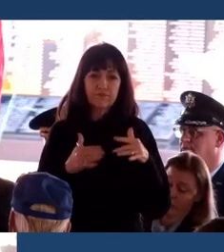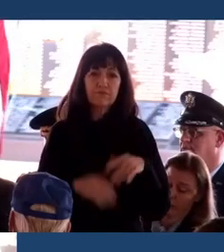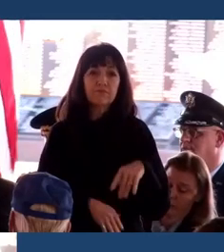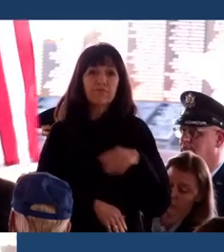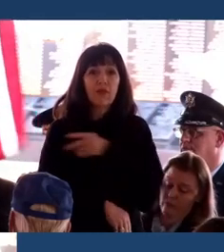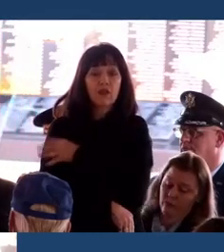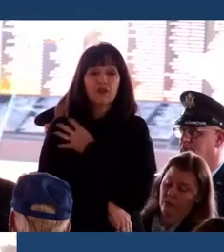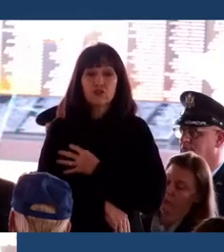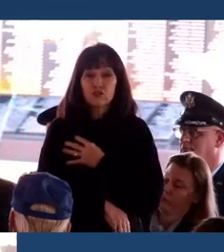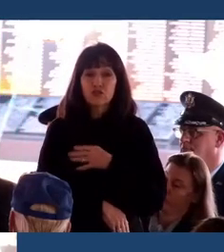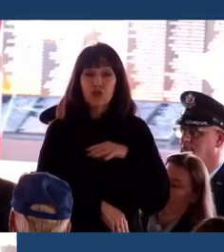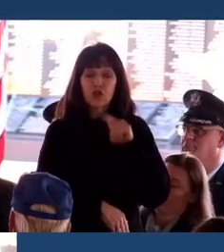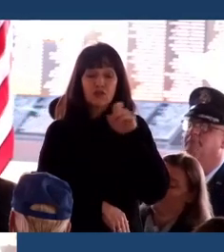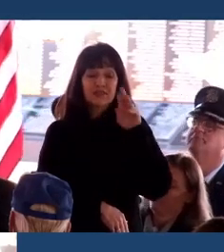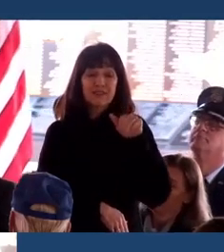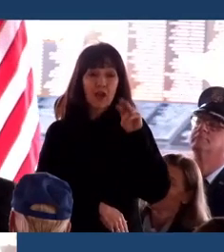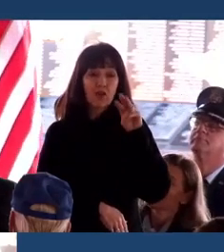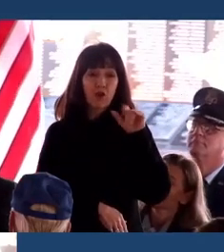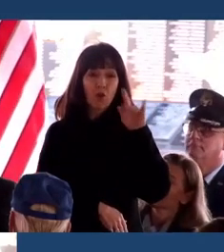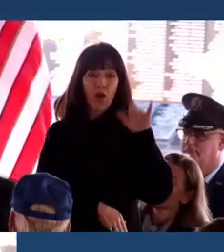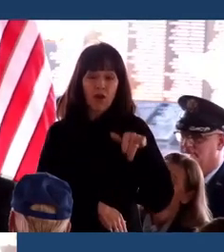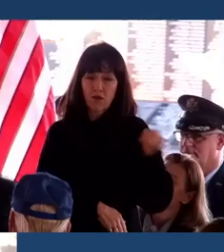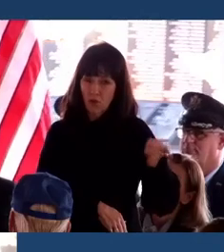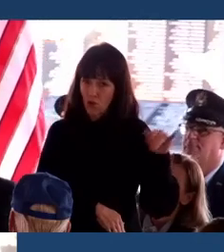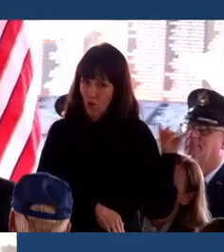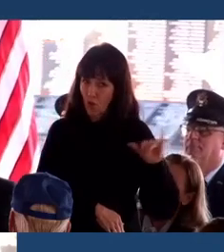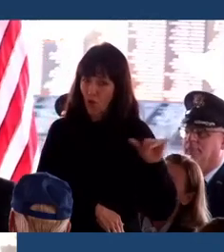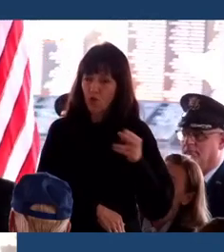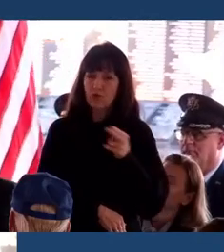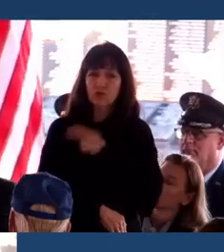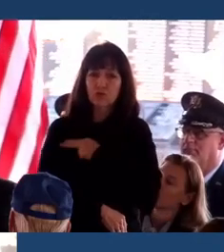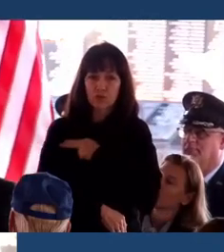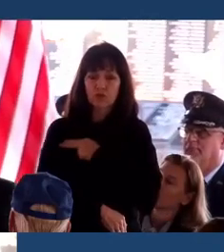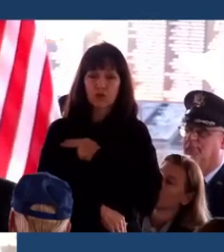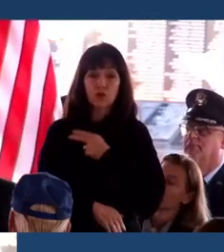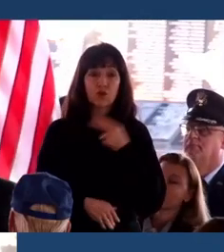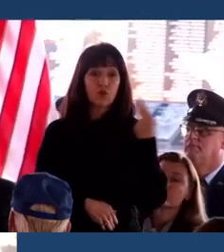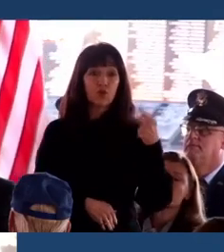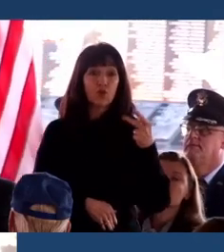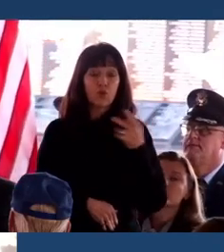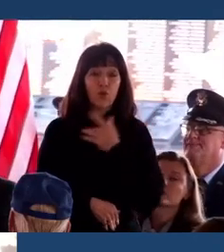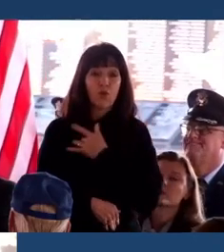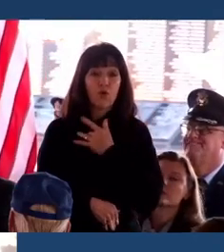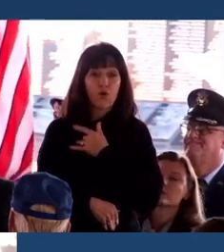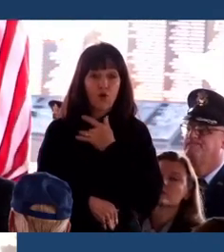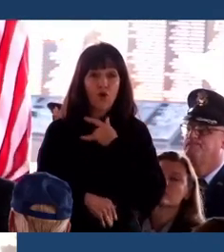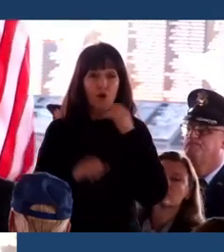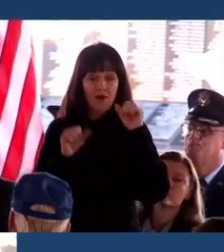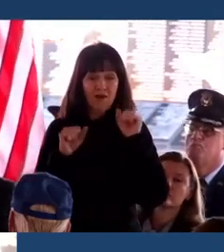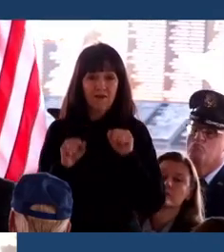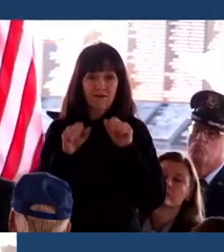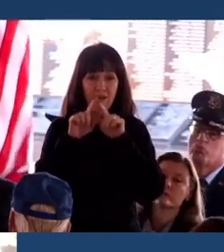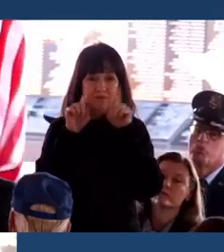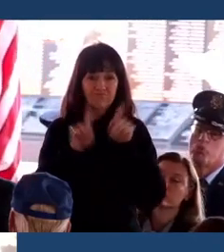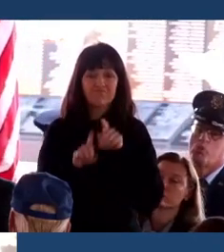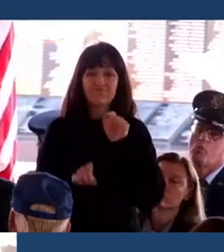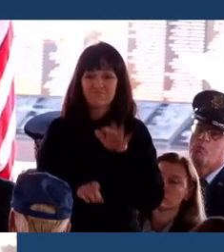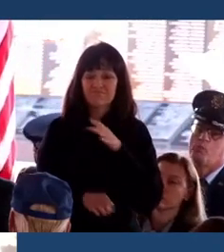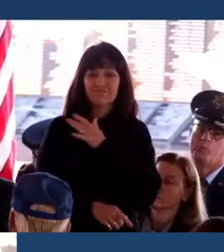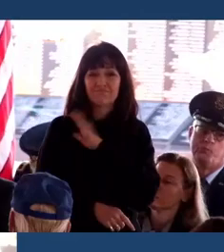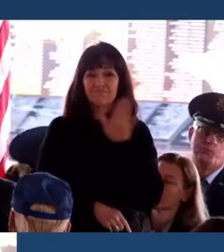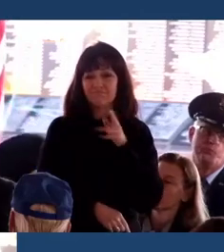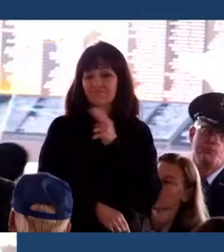Terry Wiley, who also earned the Combat Infantry Badge and Purple Heart for wounds he suffered in the war.